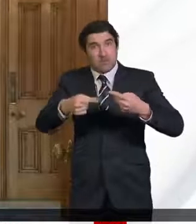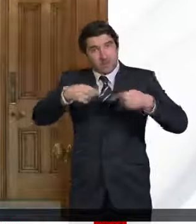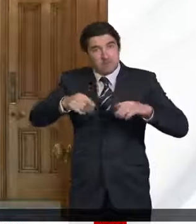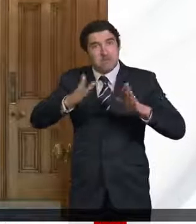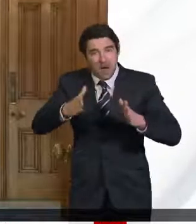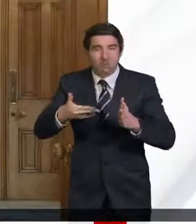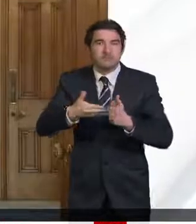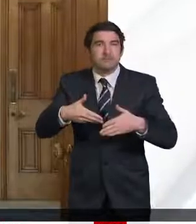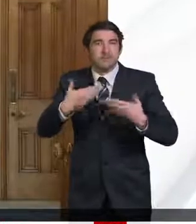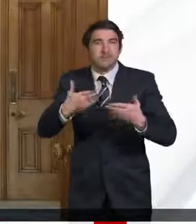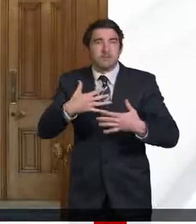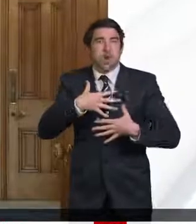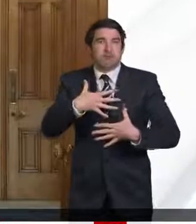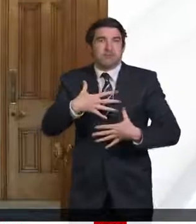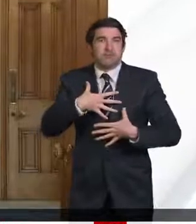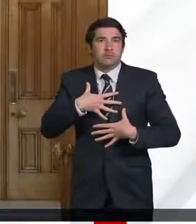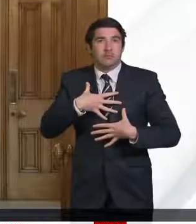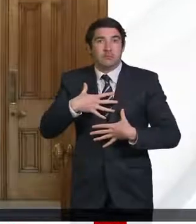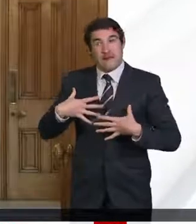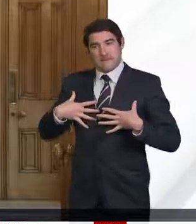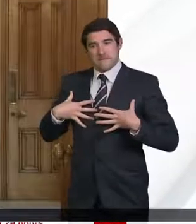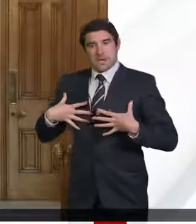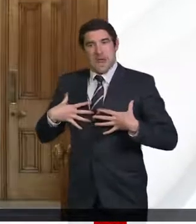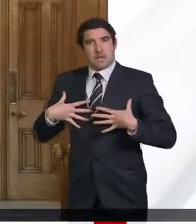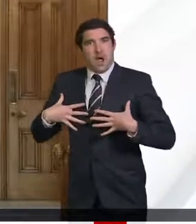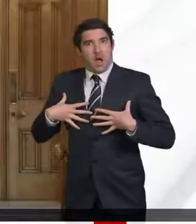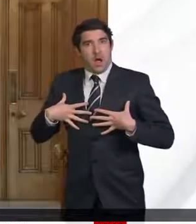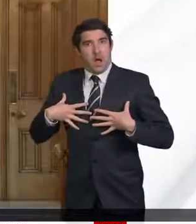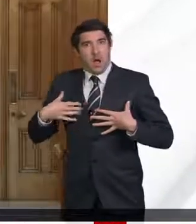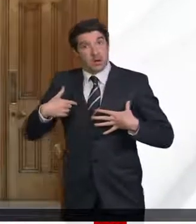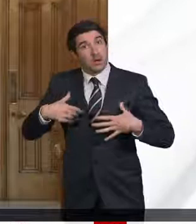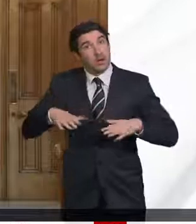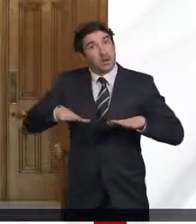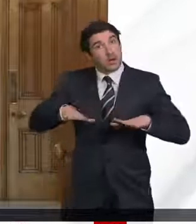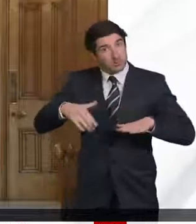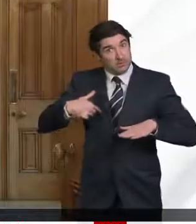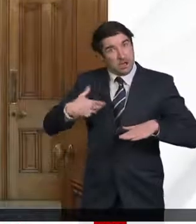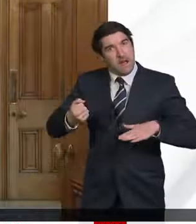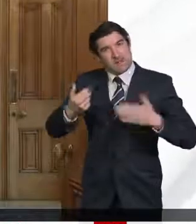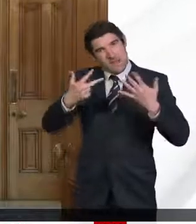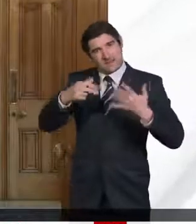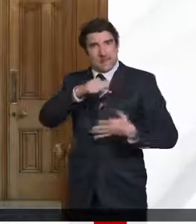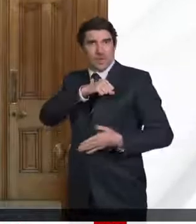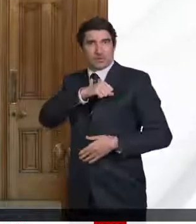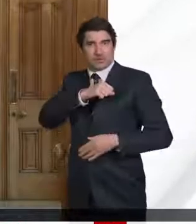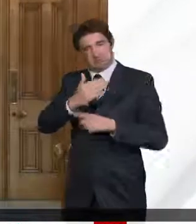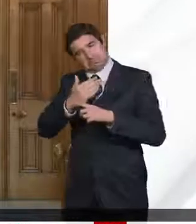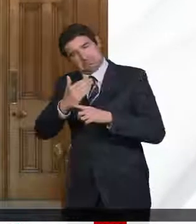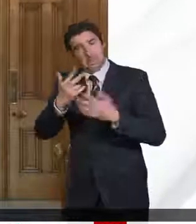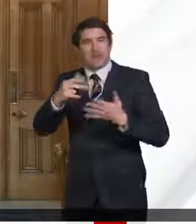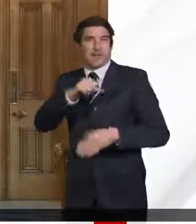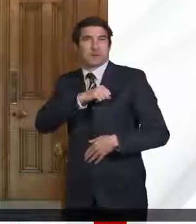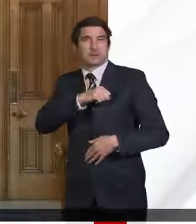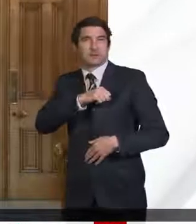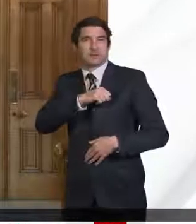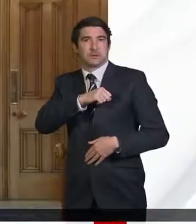affected by the disease. We have just over 8,000 ventilators deployed in NHS hospitals now. This number has increased since